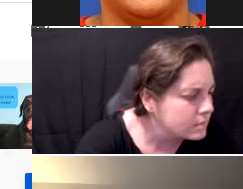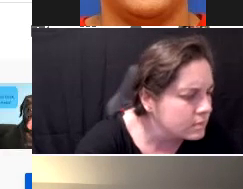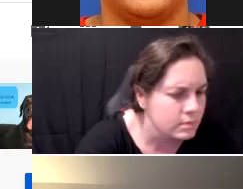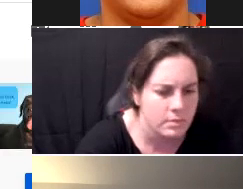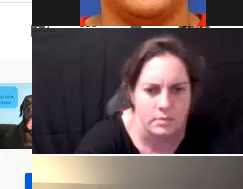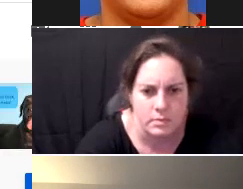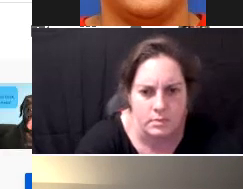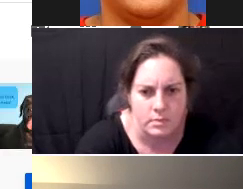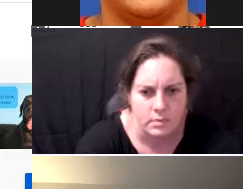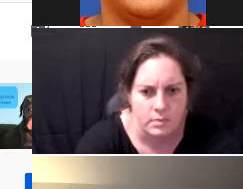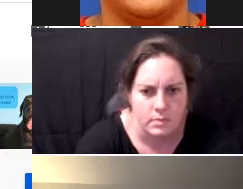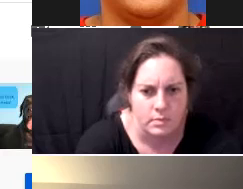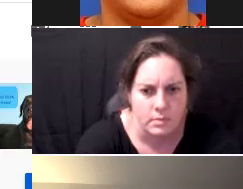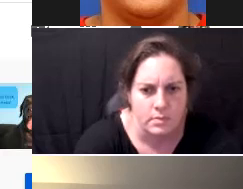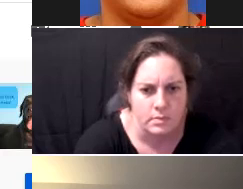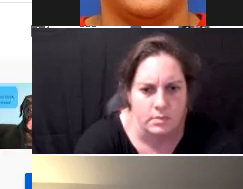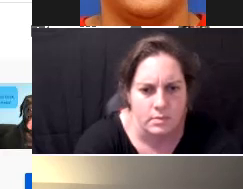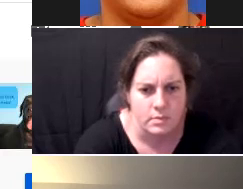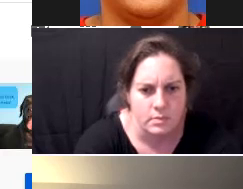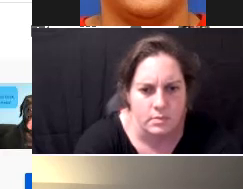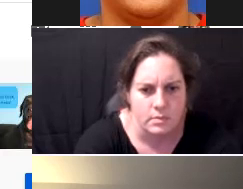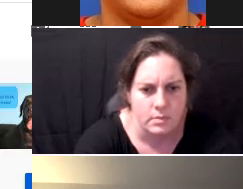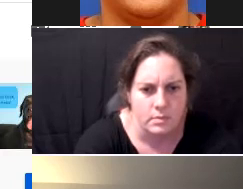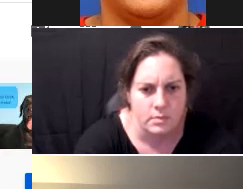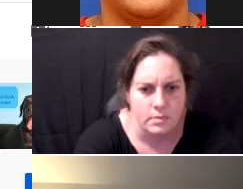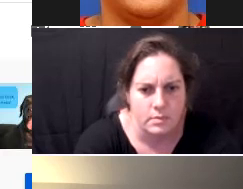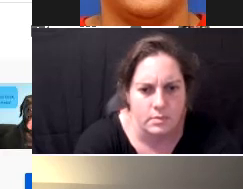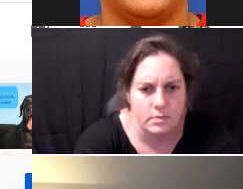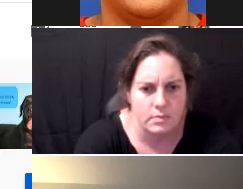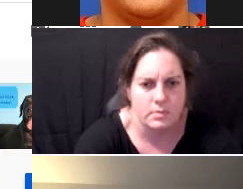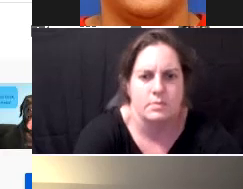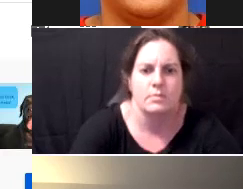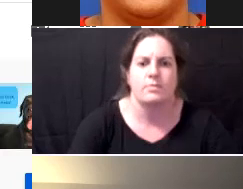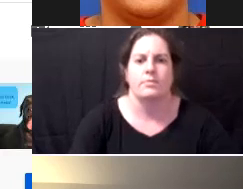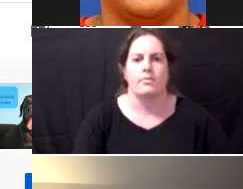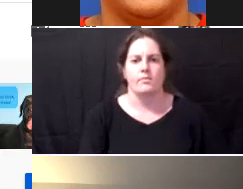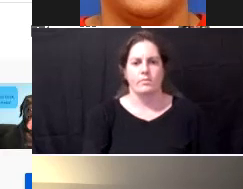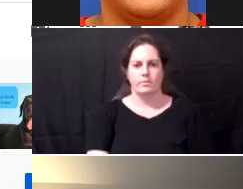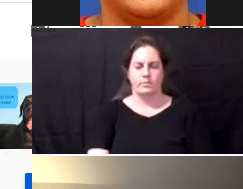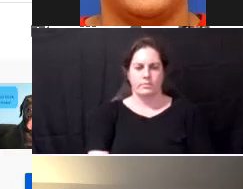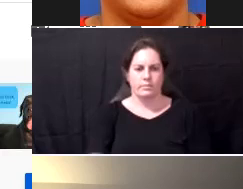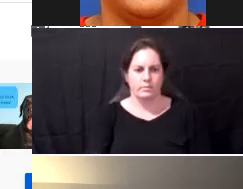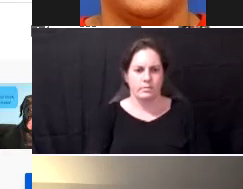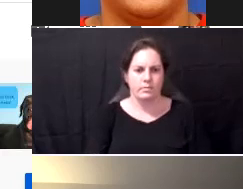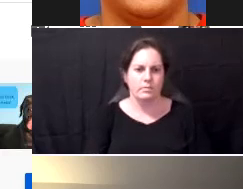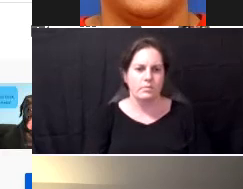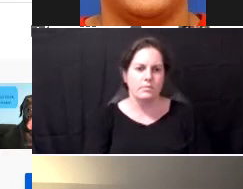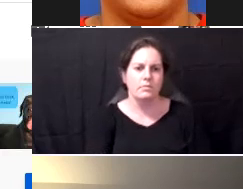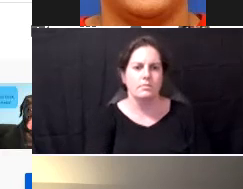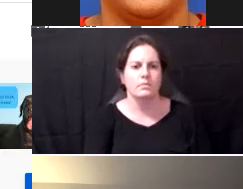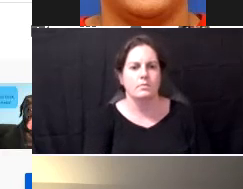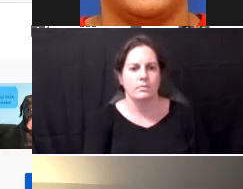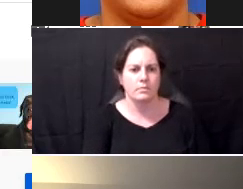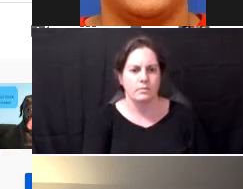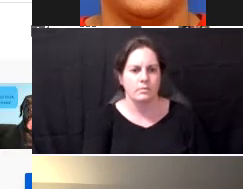if we take our tangent line, which I'm going to grab a tangent line down here and bring it up.